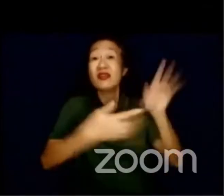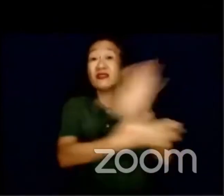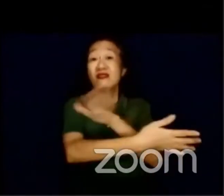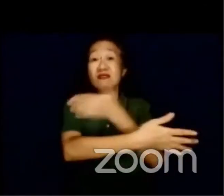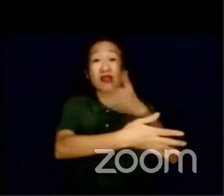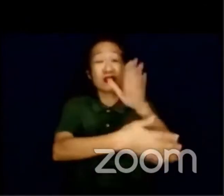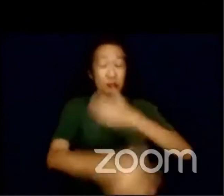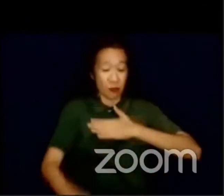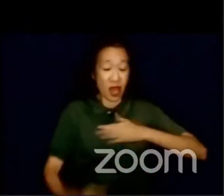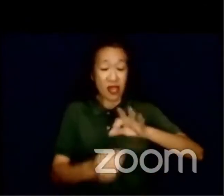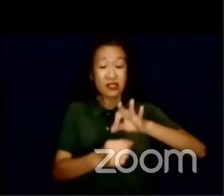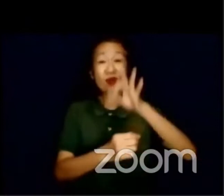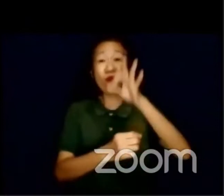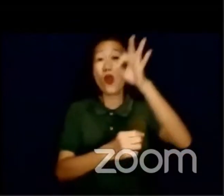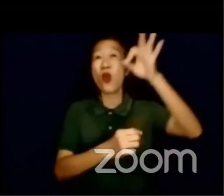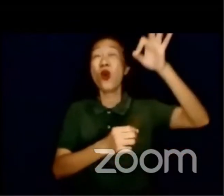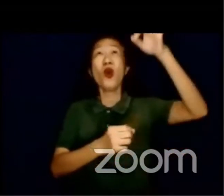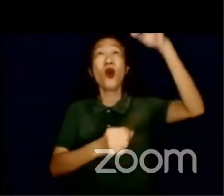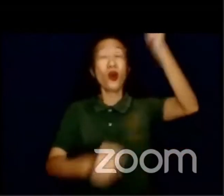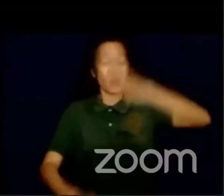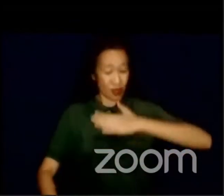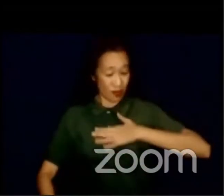art. Then sings my